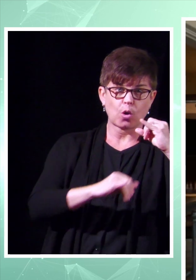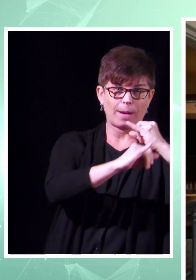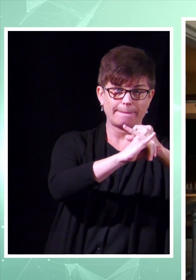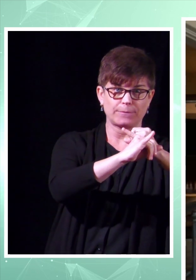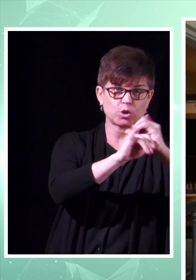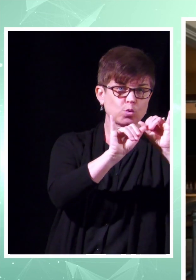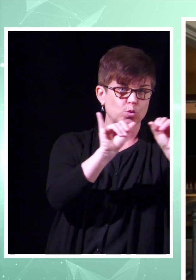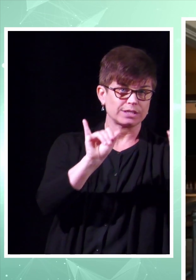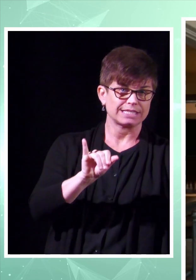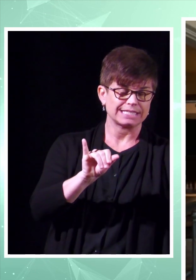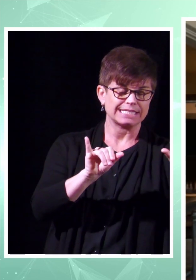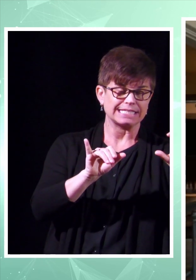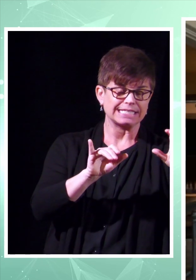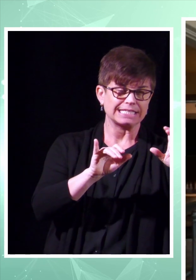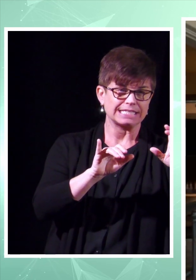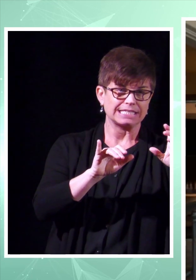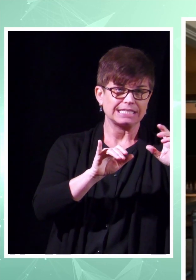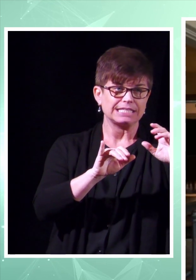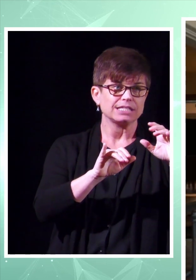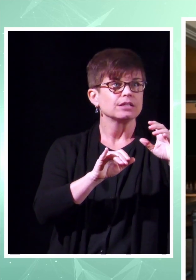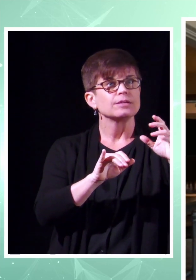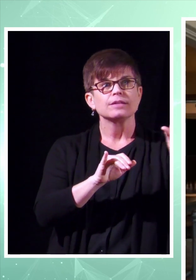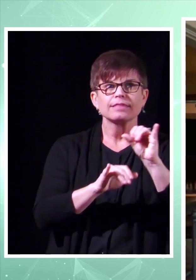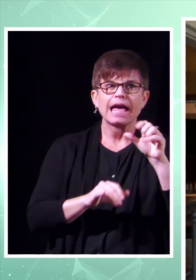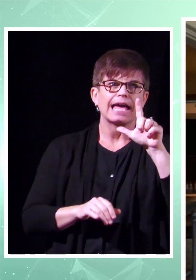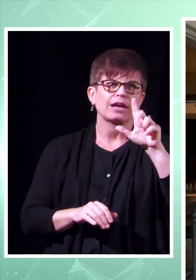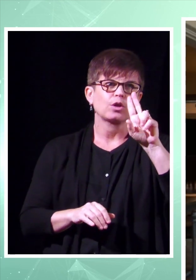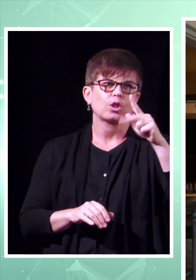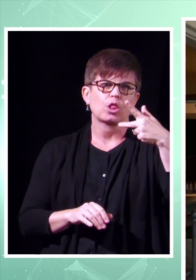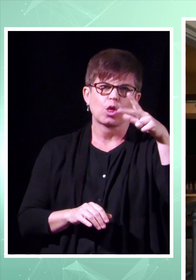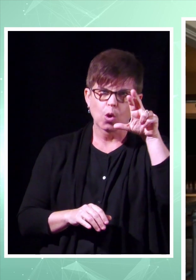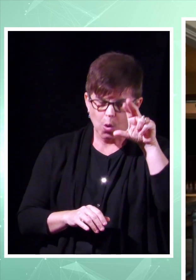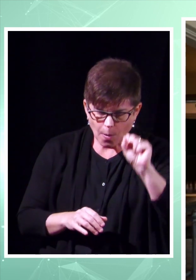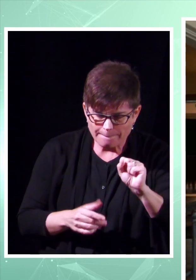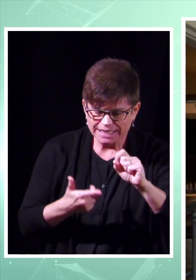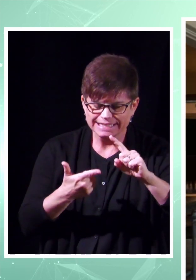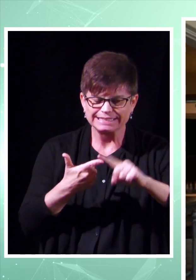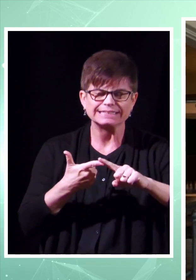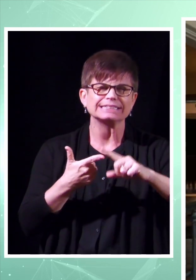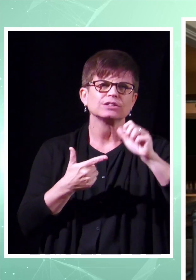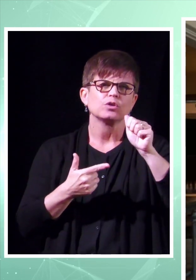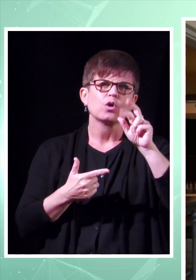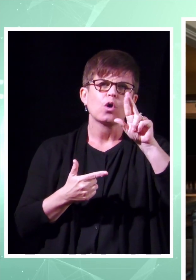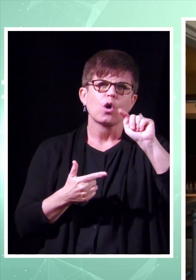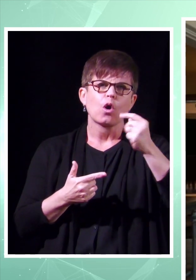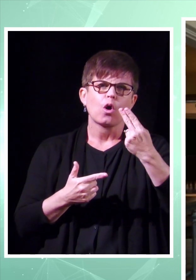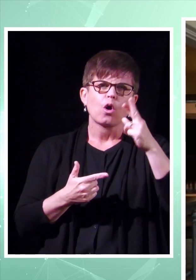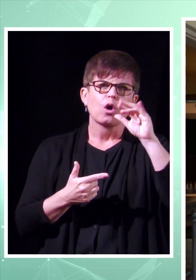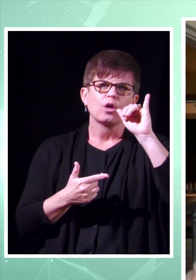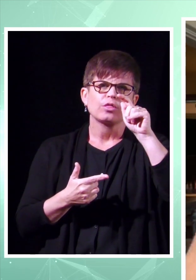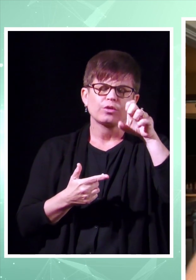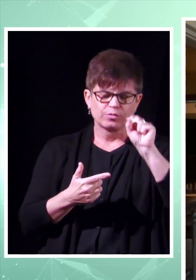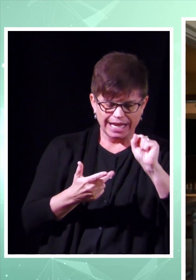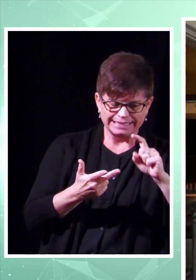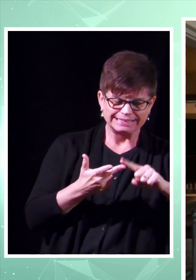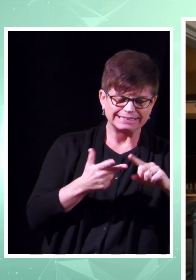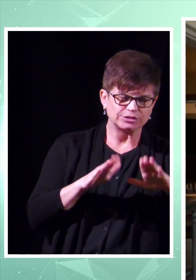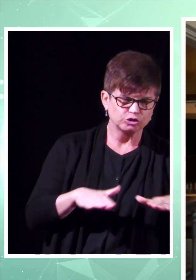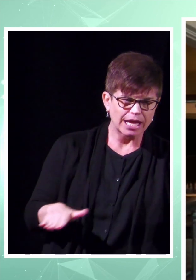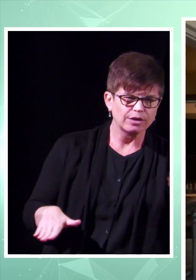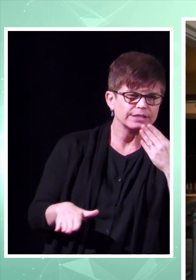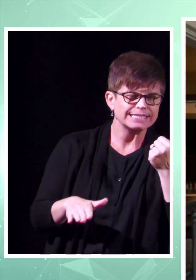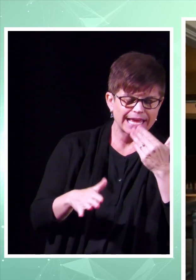like several other autoimmune conditions like lupus, rheumatoid arthritis, Crohn's, childhood diabetes. Those are all